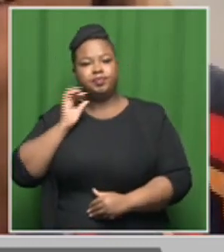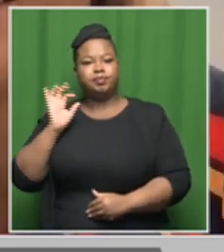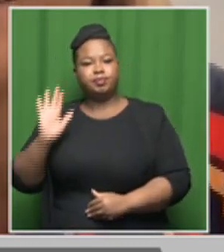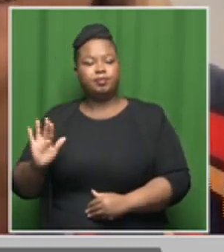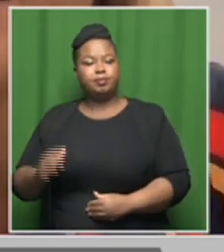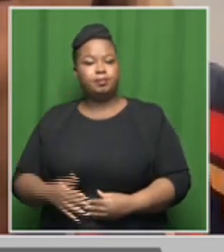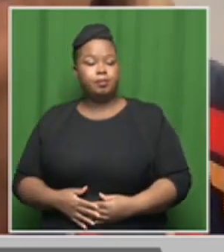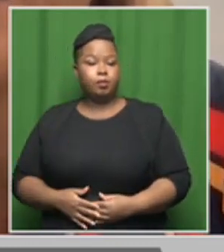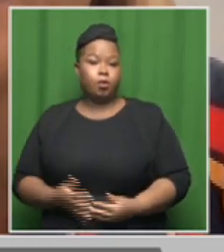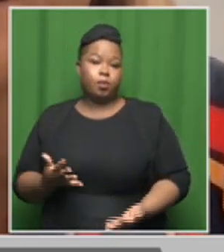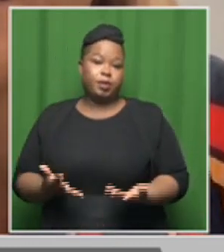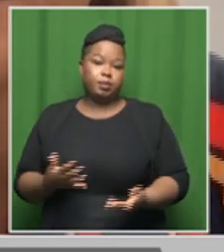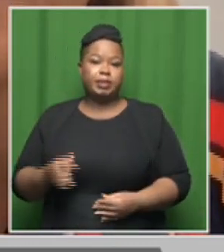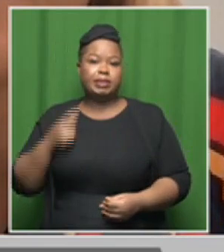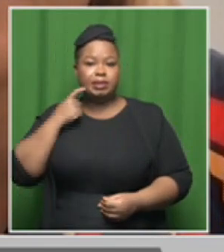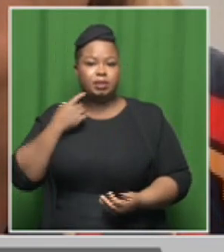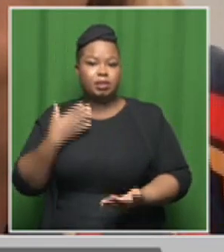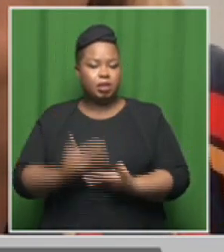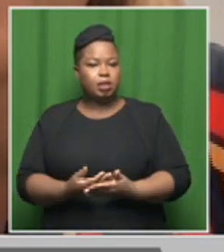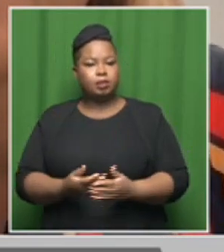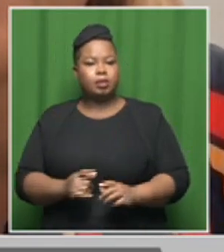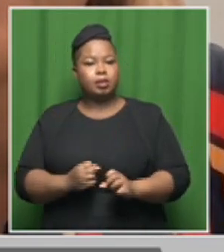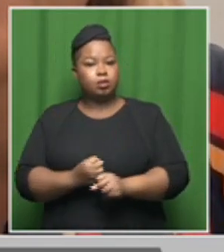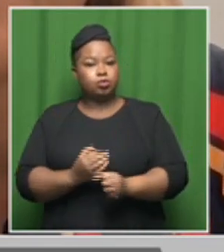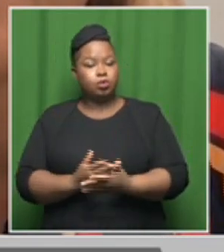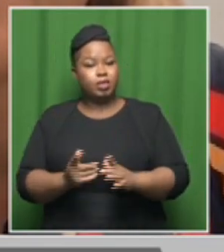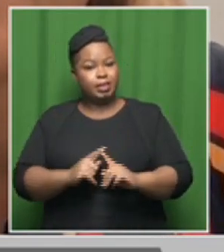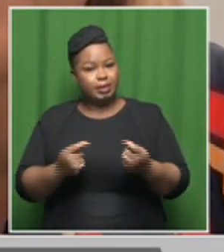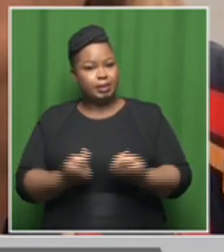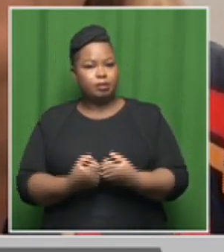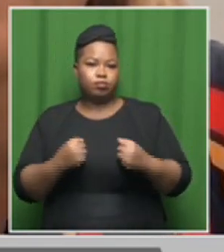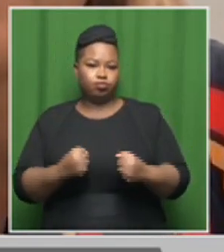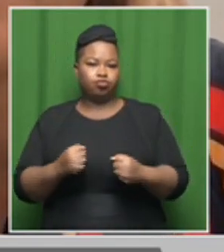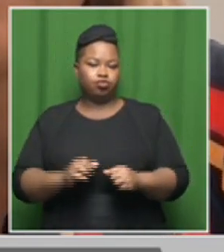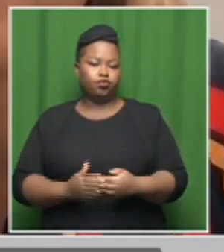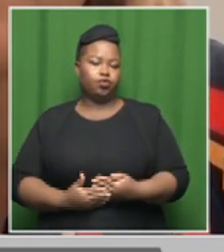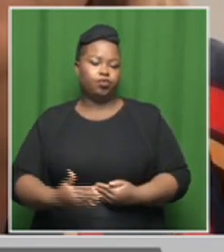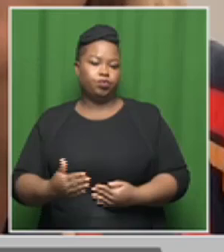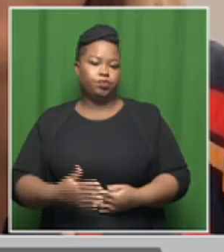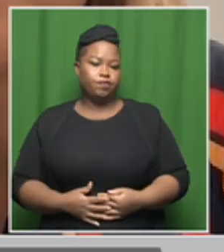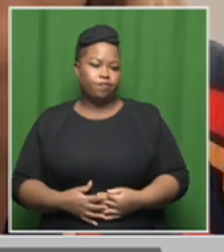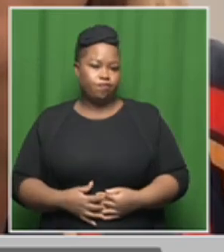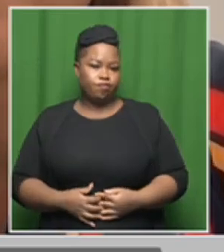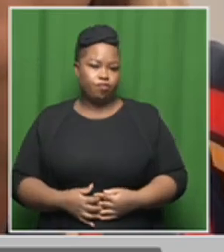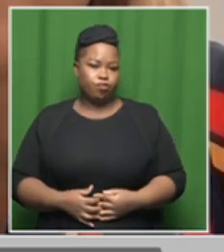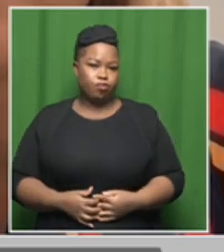out of this in order to strengthen our team and our team depth moving forward?